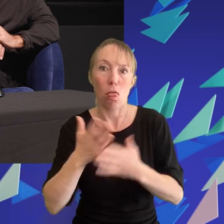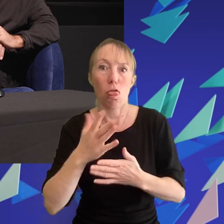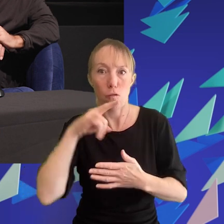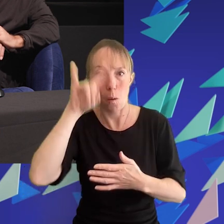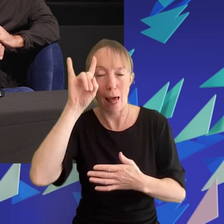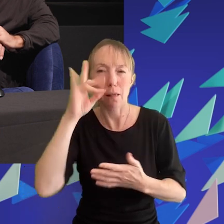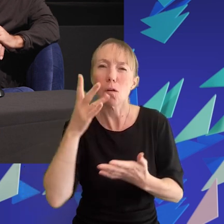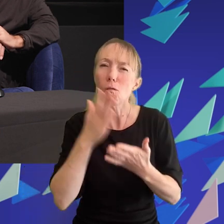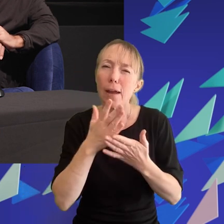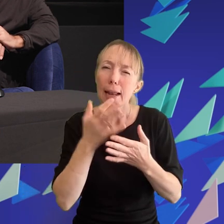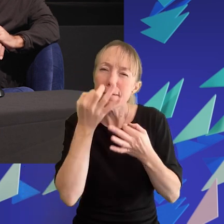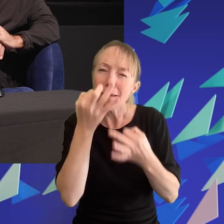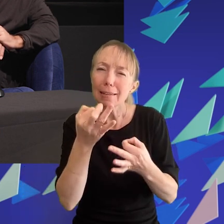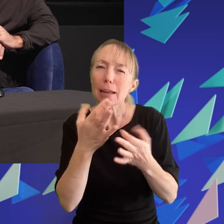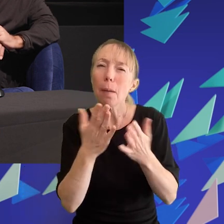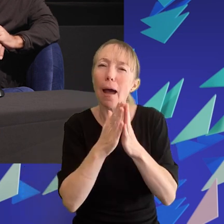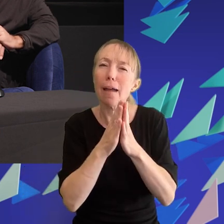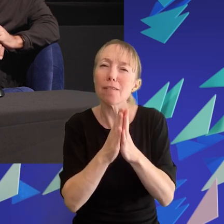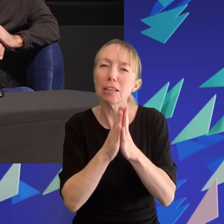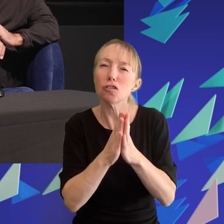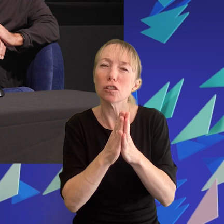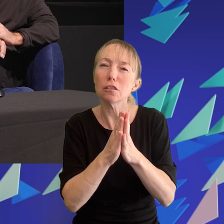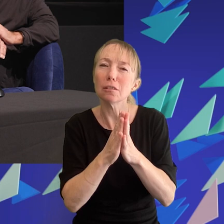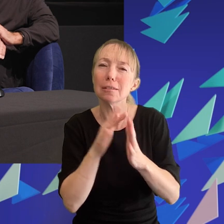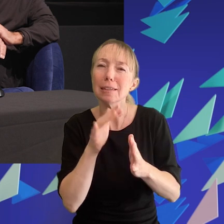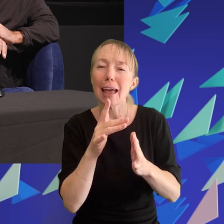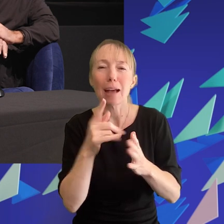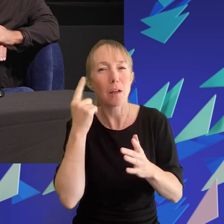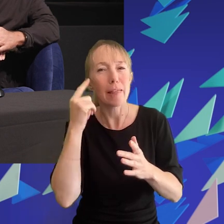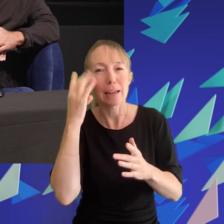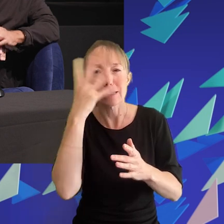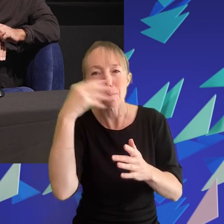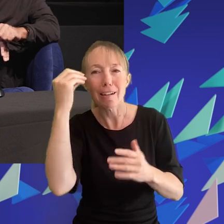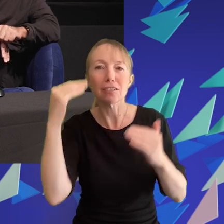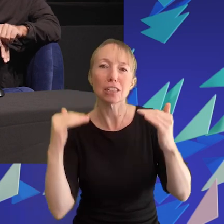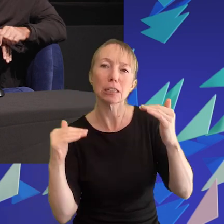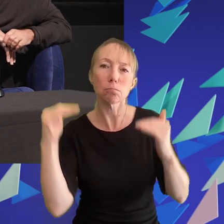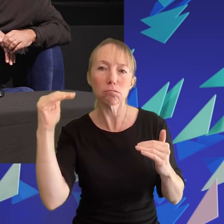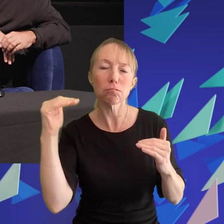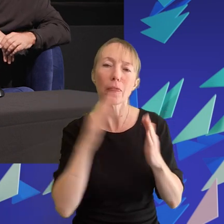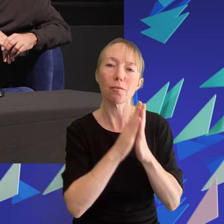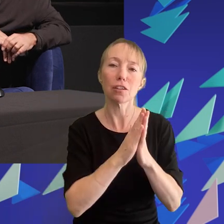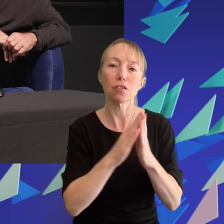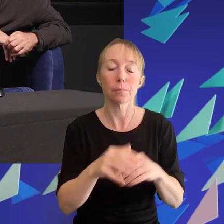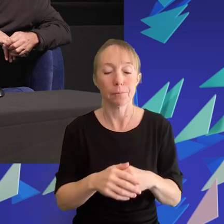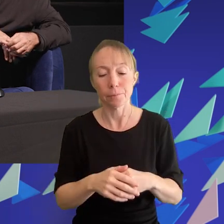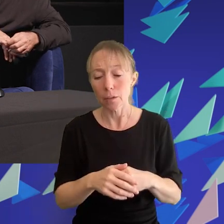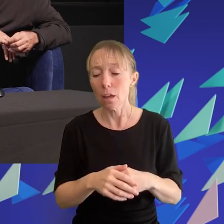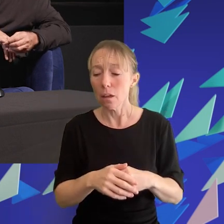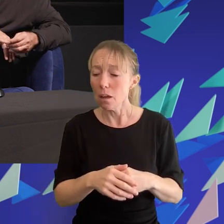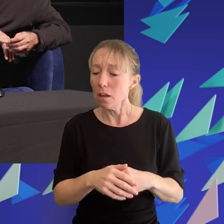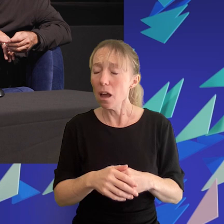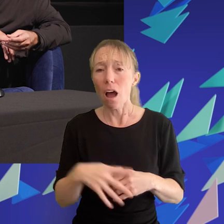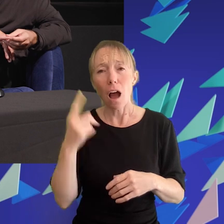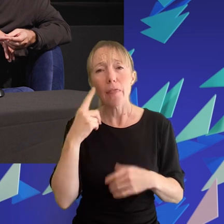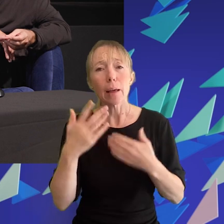that religion appears in your film, because spirituality overtakes everything else, it strikes me. Mm. Yeah, I think it's more a spiritual